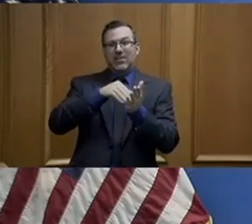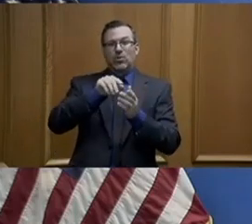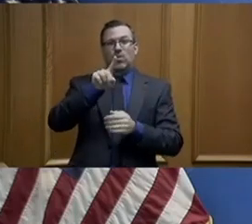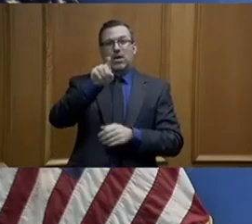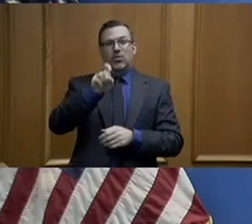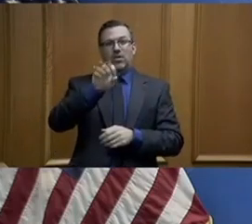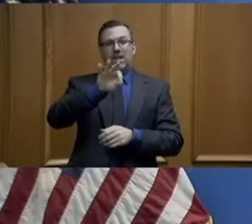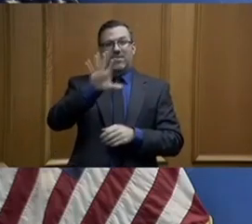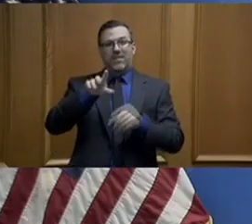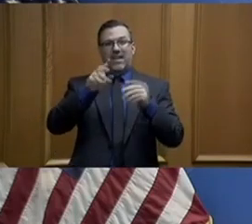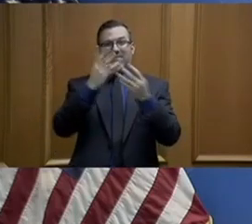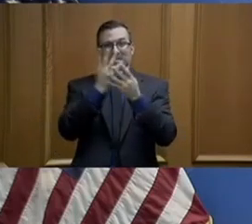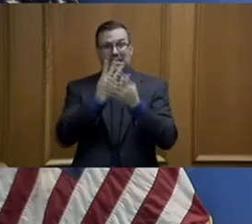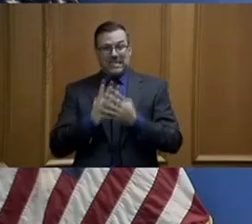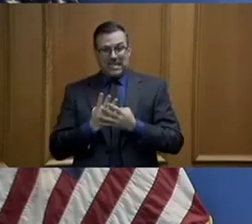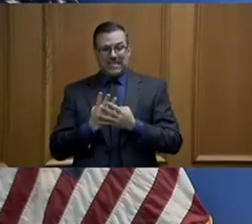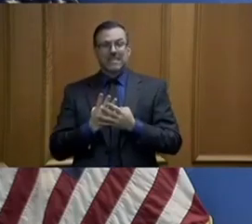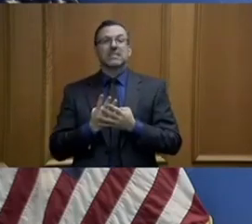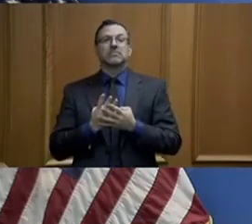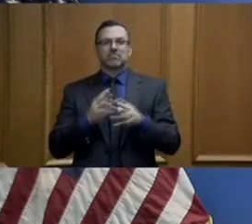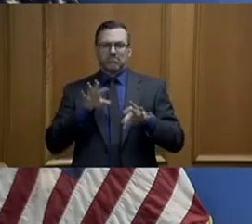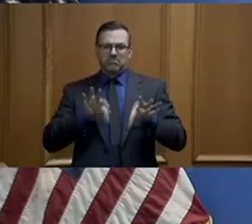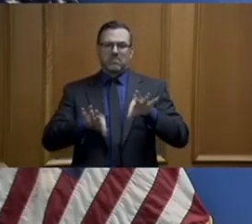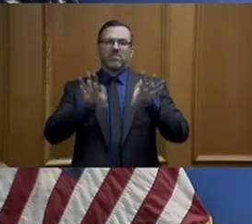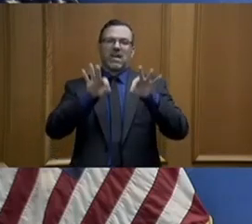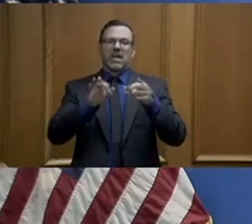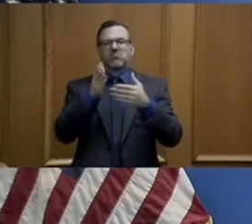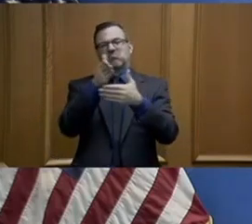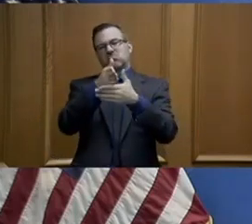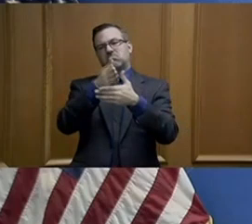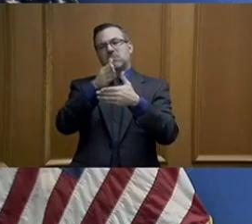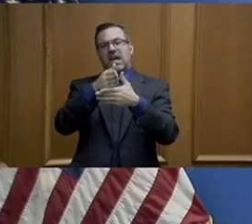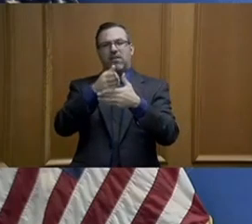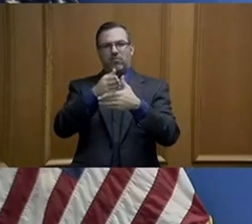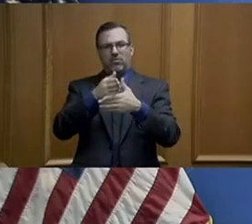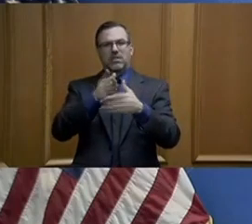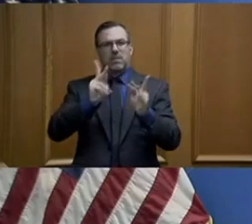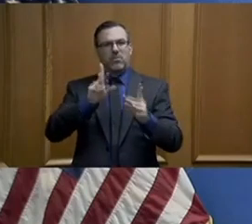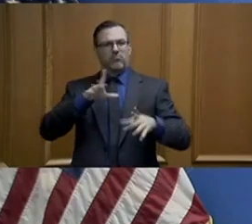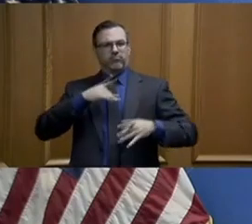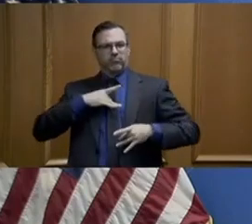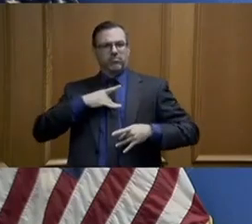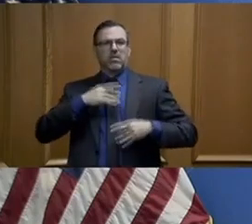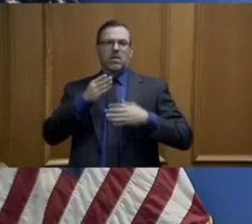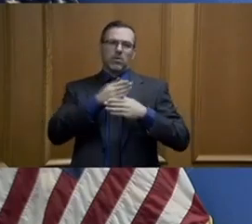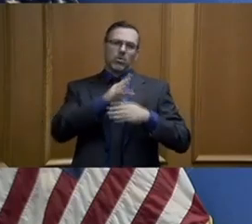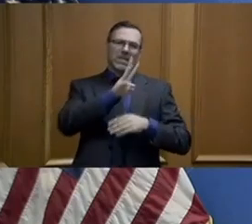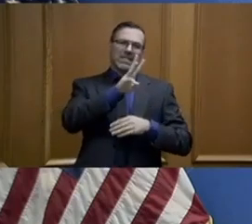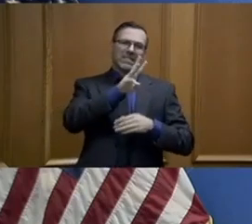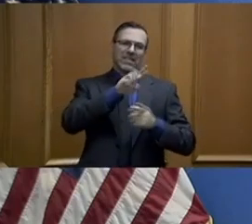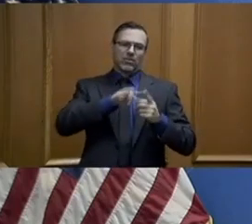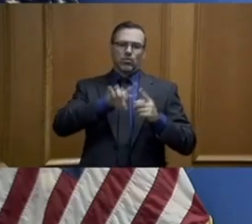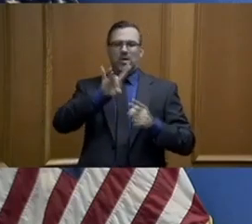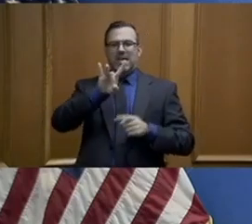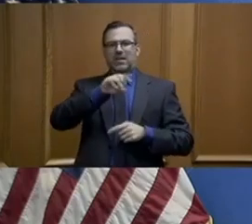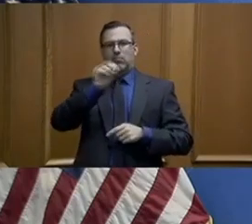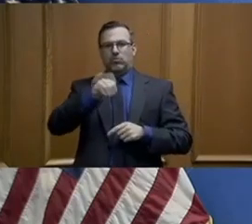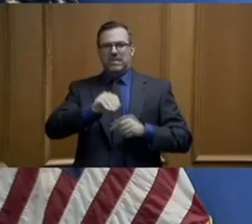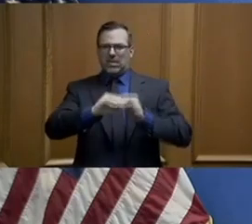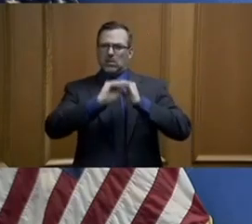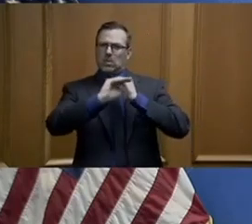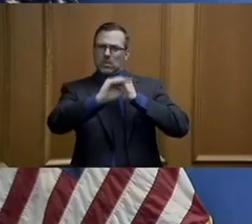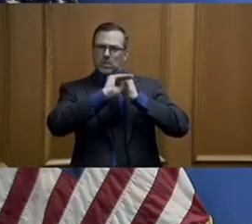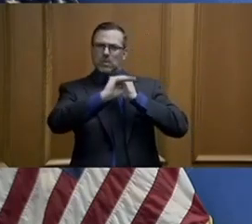76,195 tests has uncovered an average positivity rate between 6 and 8% consistently.